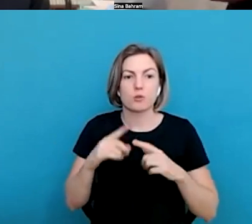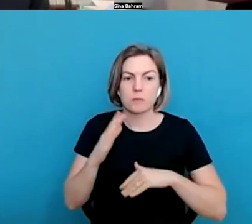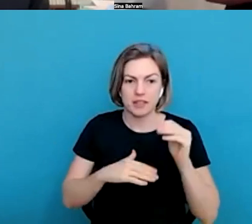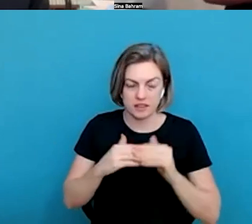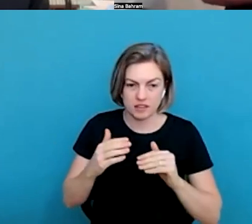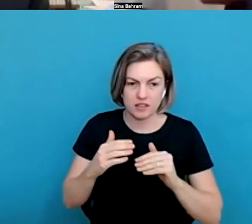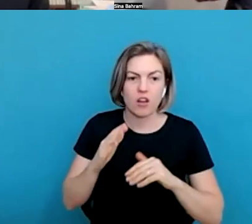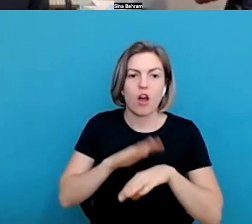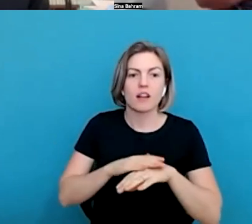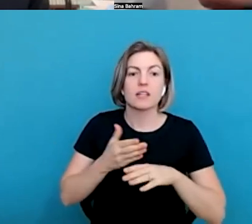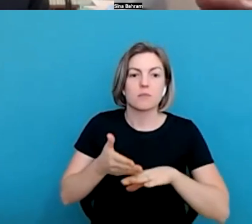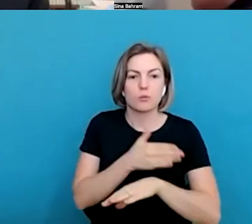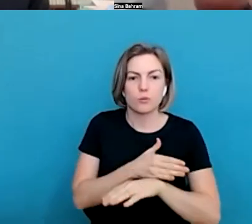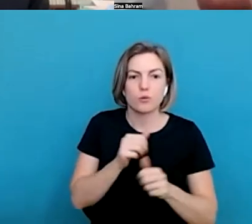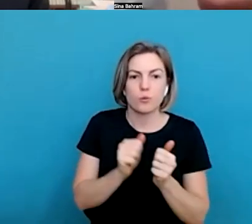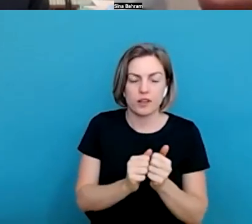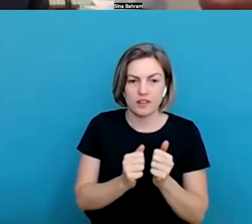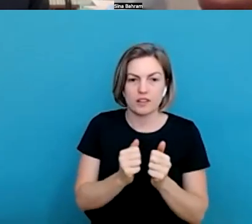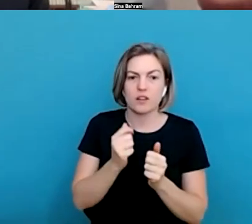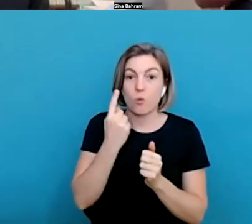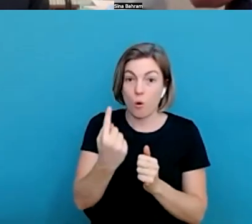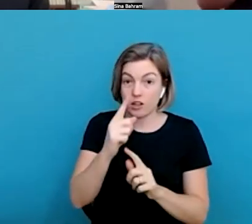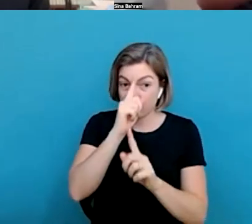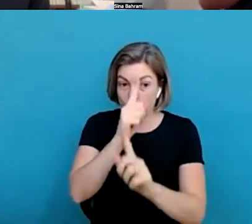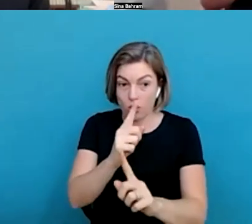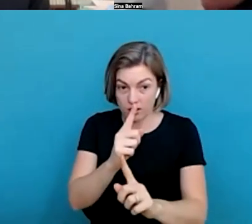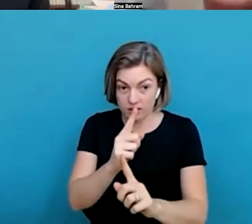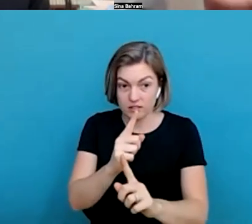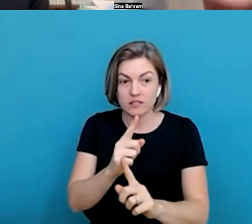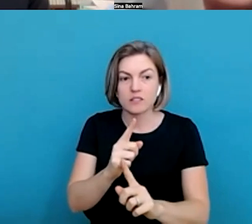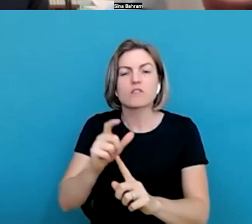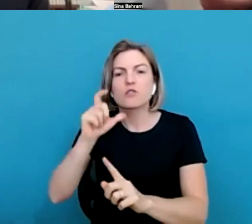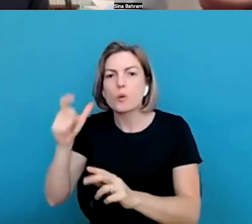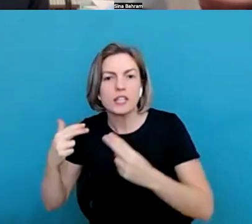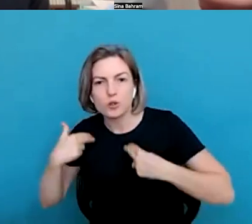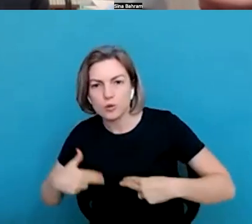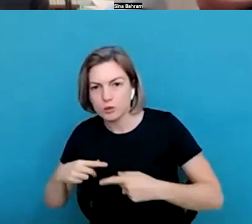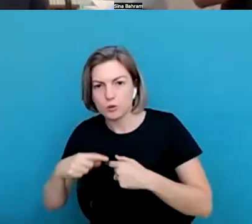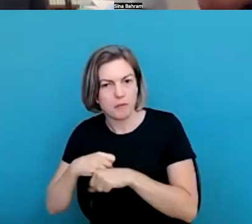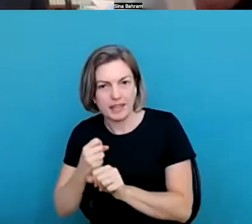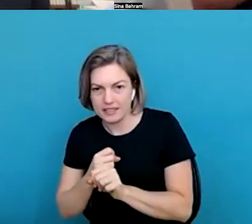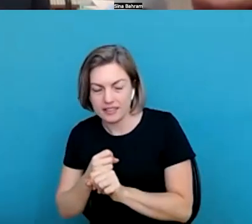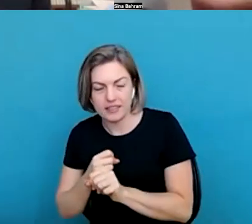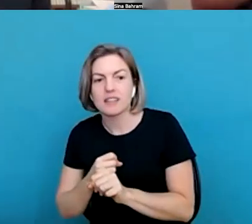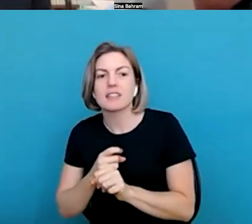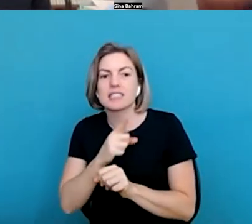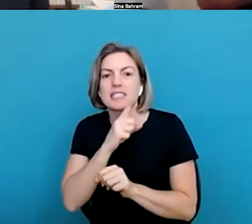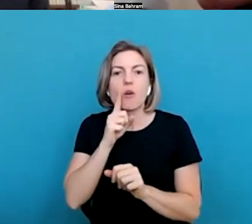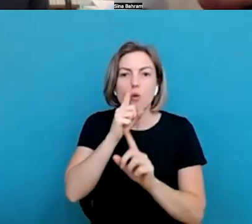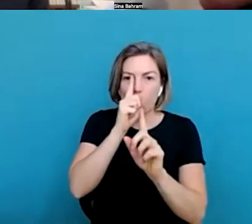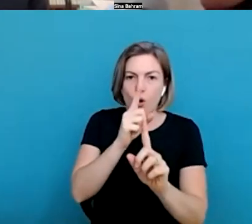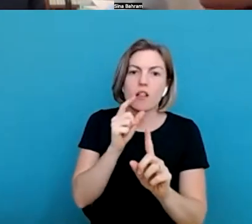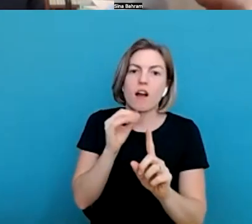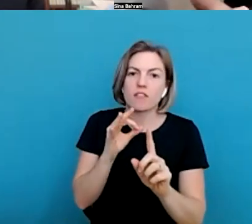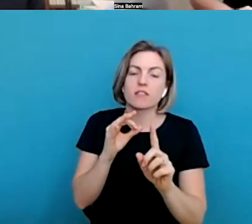and improved, with the singular goal, though, of not needing humans to generate them in the future, the singular goal of them being